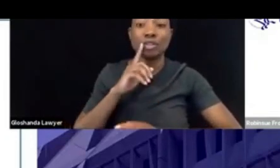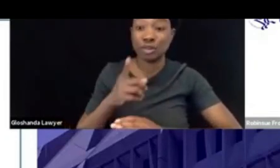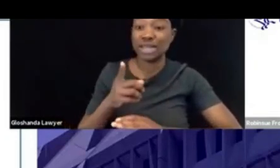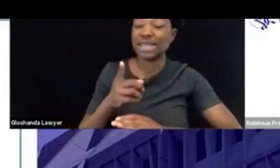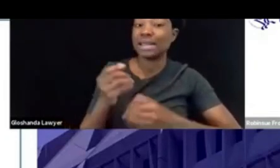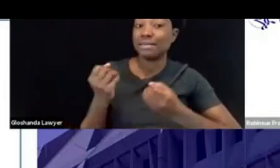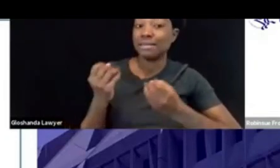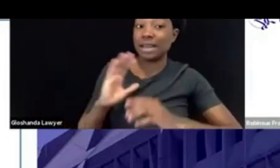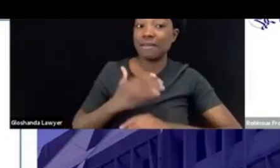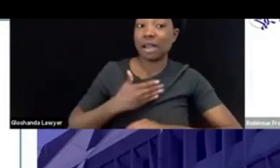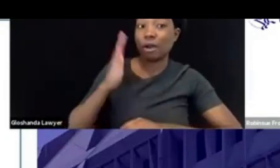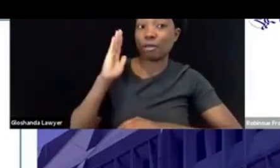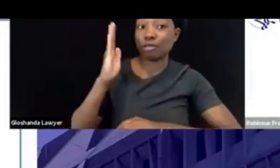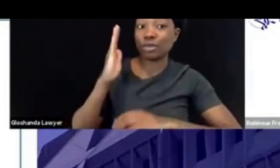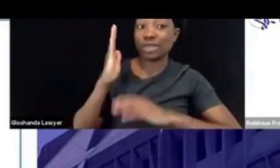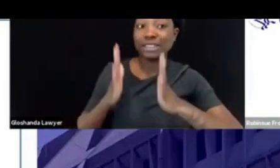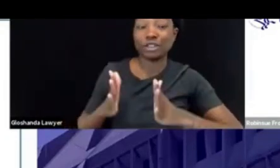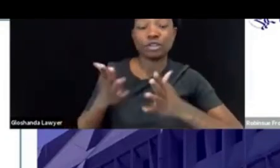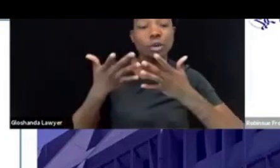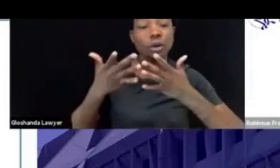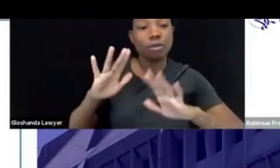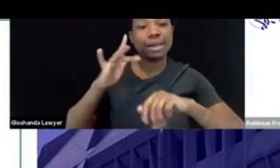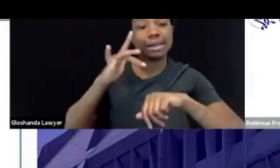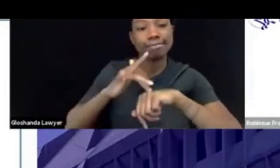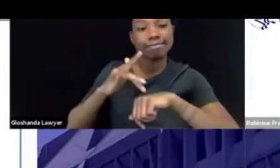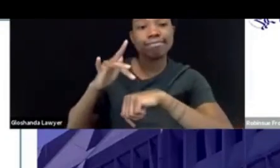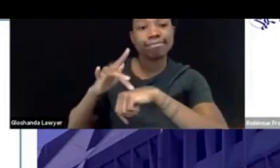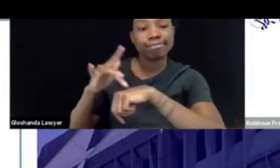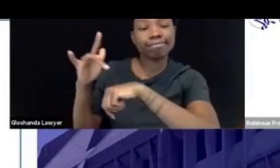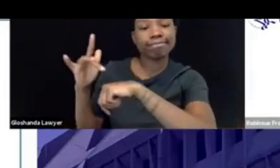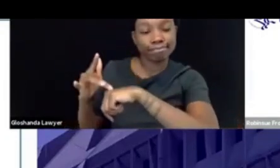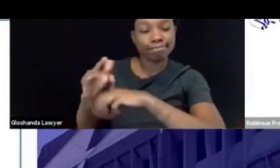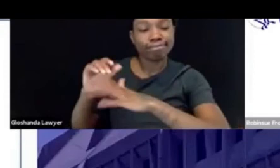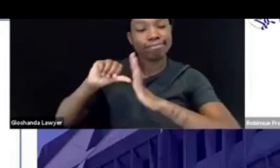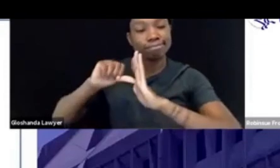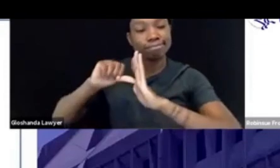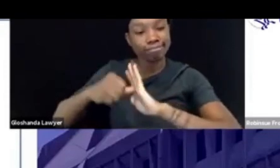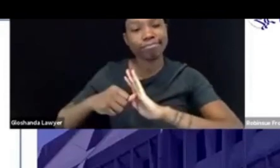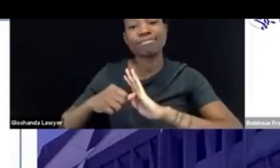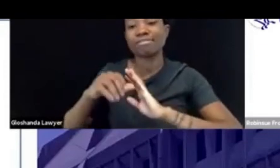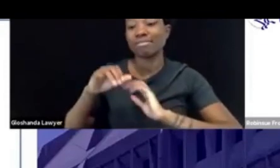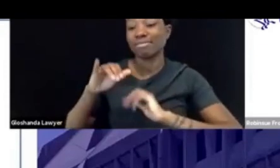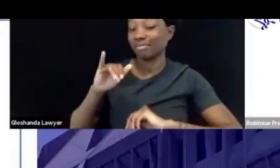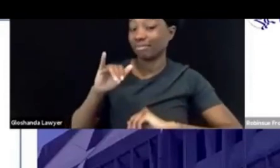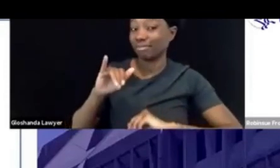have pointed out, that in fact